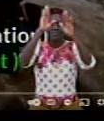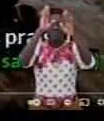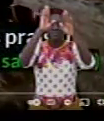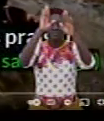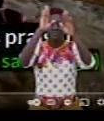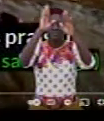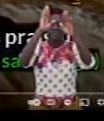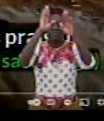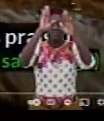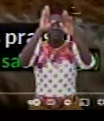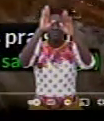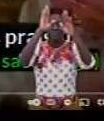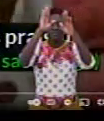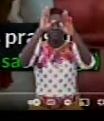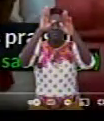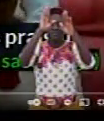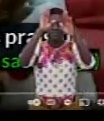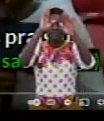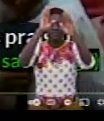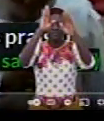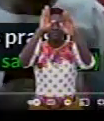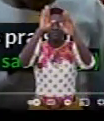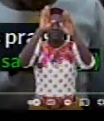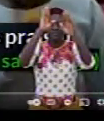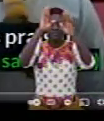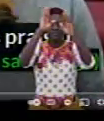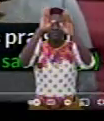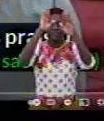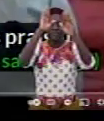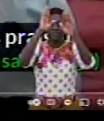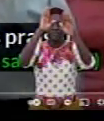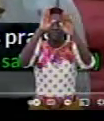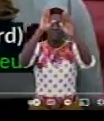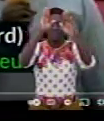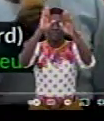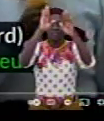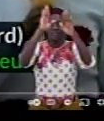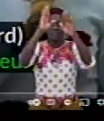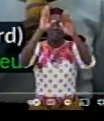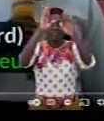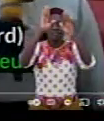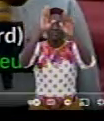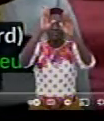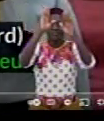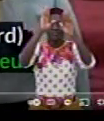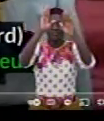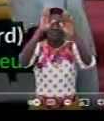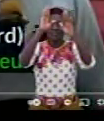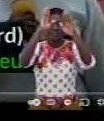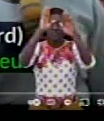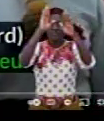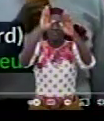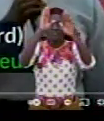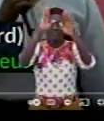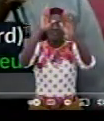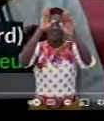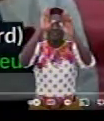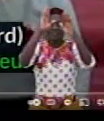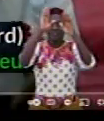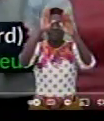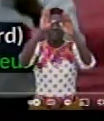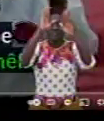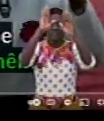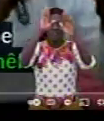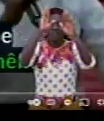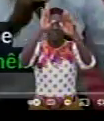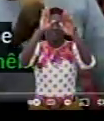His salvation. Spread the news around. God of His grace. Let us praise the Lord. Praise the